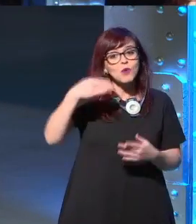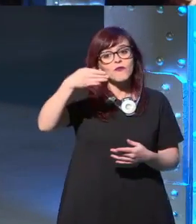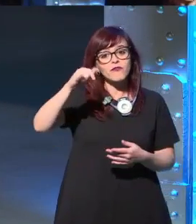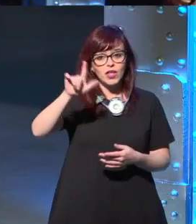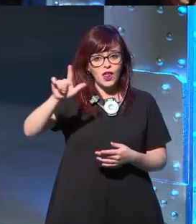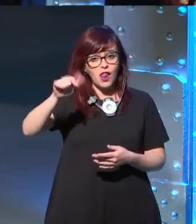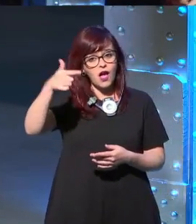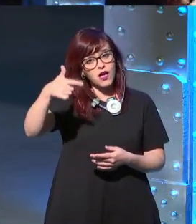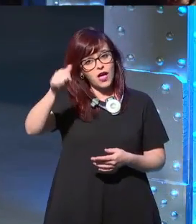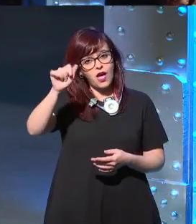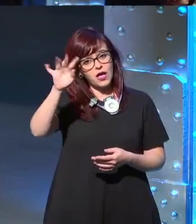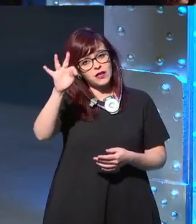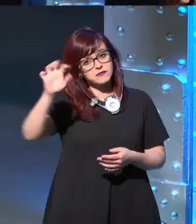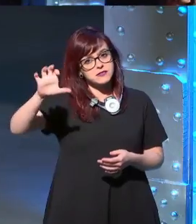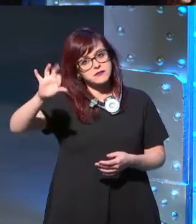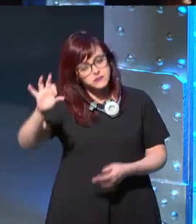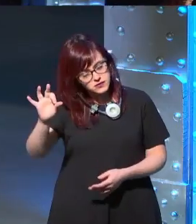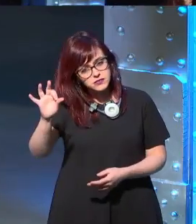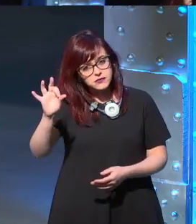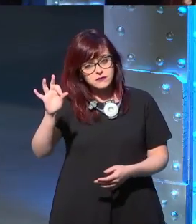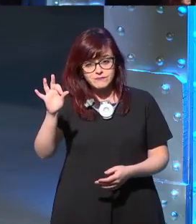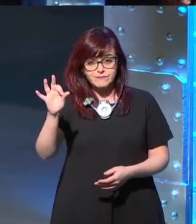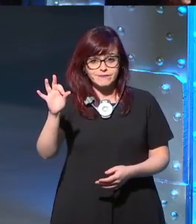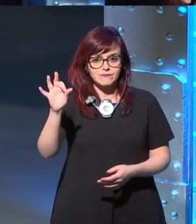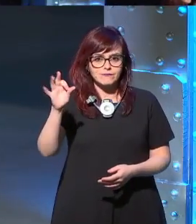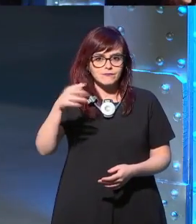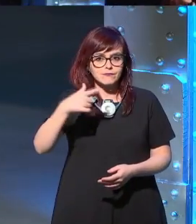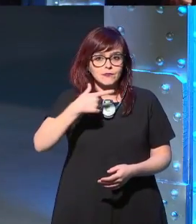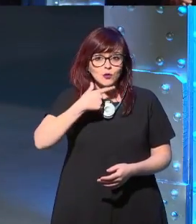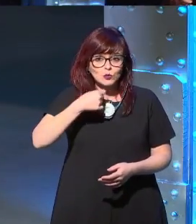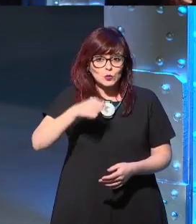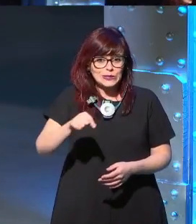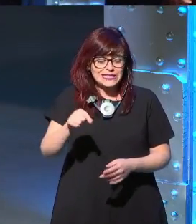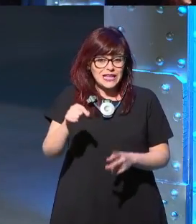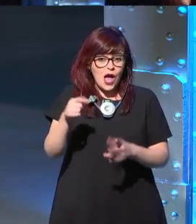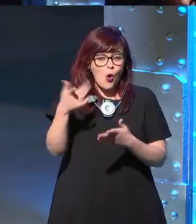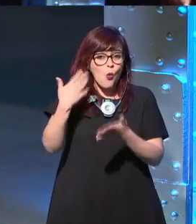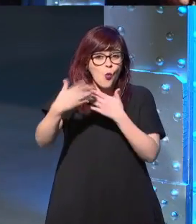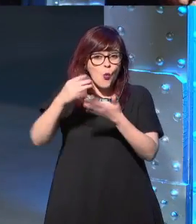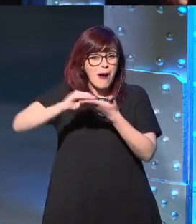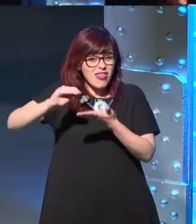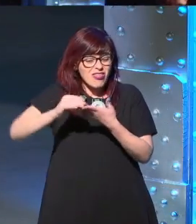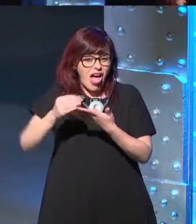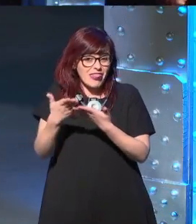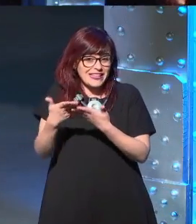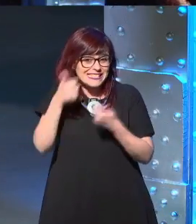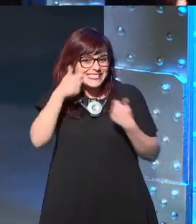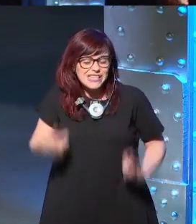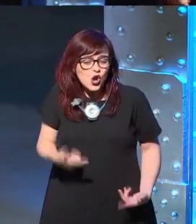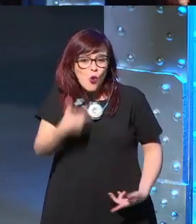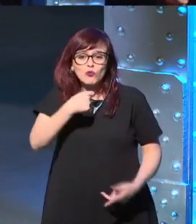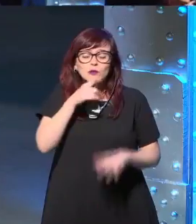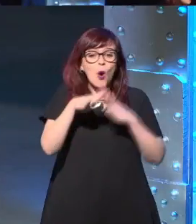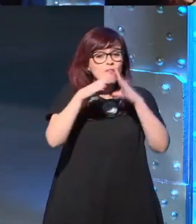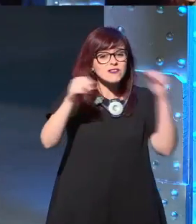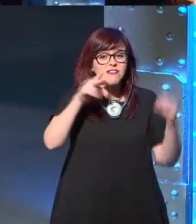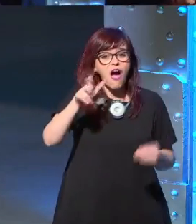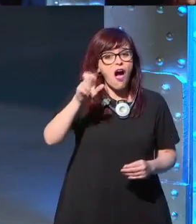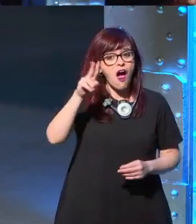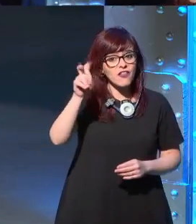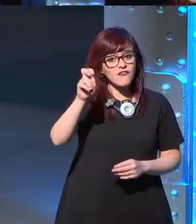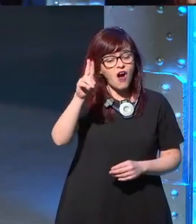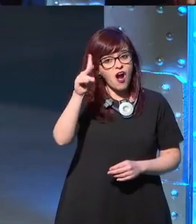courses, doesn't love the humanities, doesn't graduate from Harvard because he hasn't finished hasn't taken the